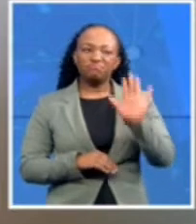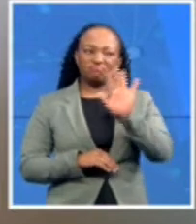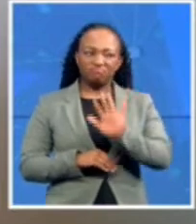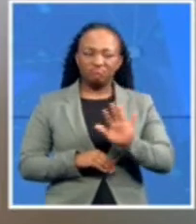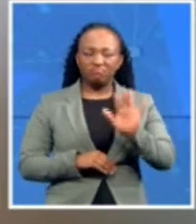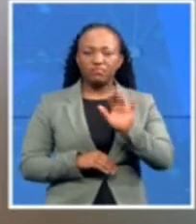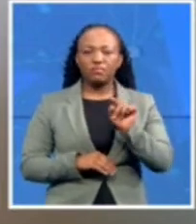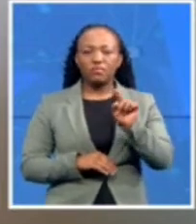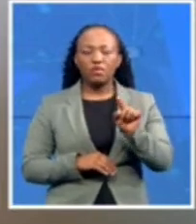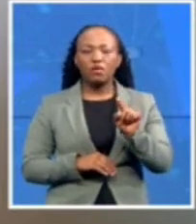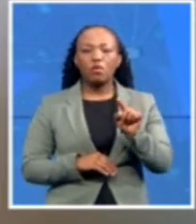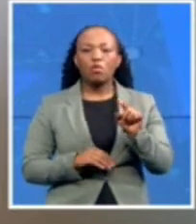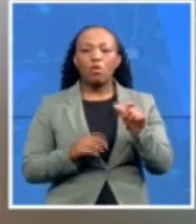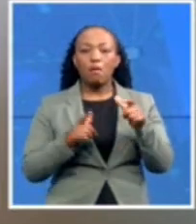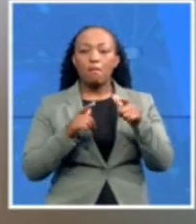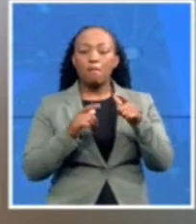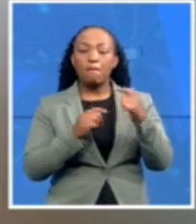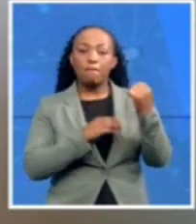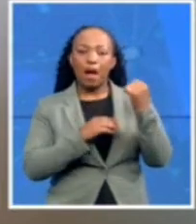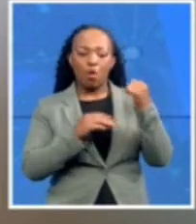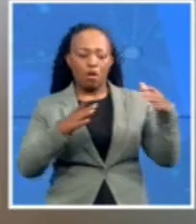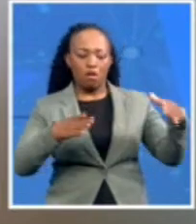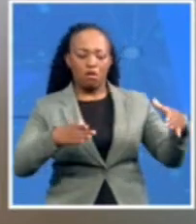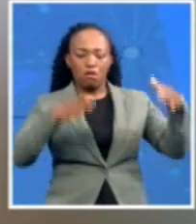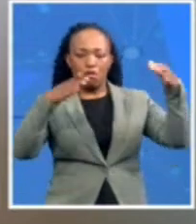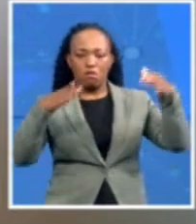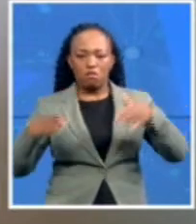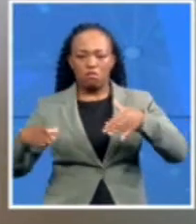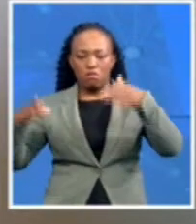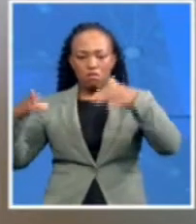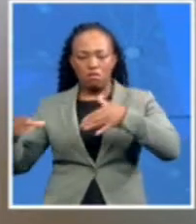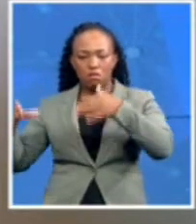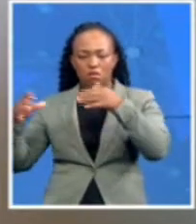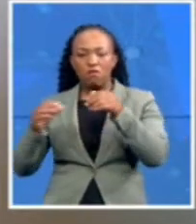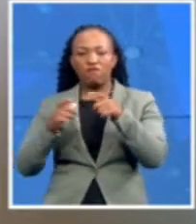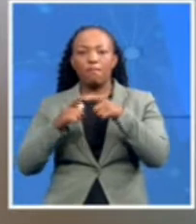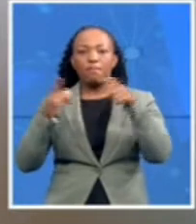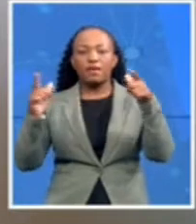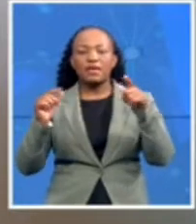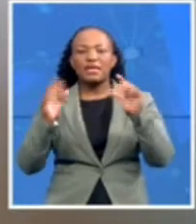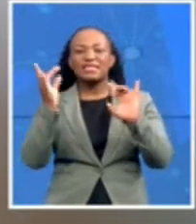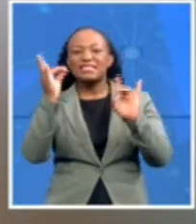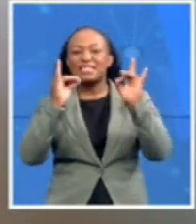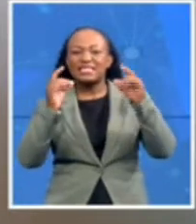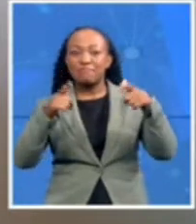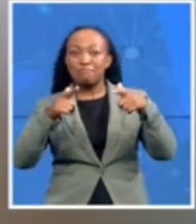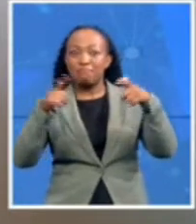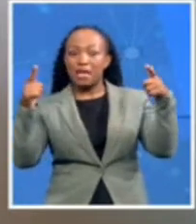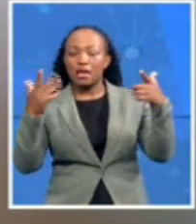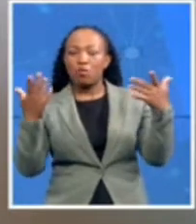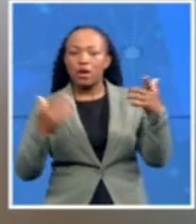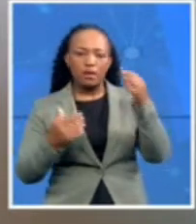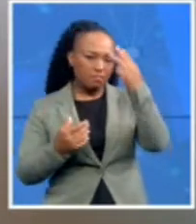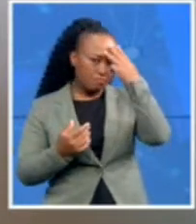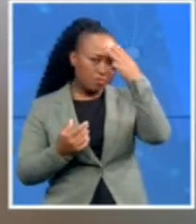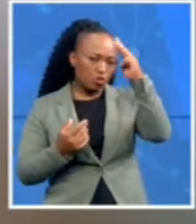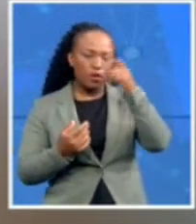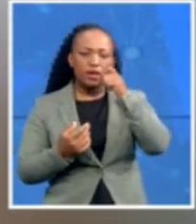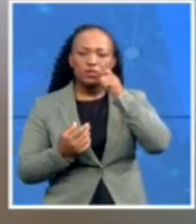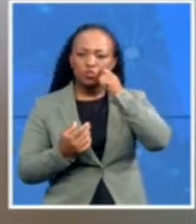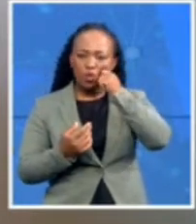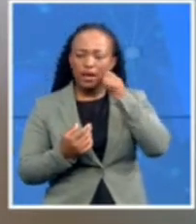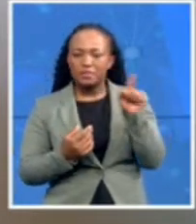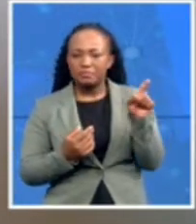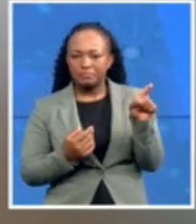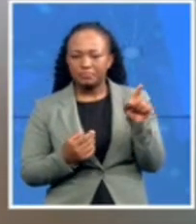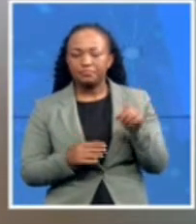to the consumption of a large city like Tshwane. And this goes to show that small actions, minor